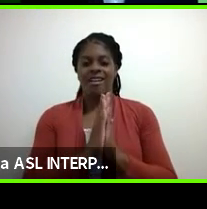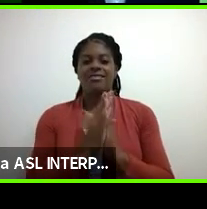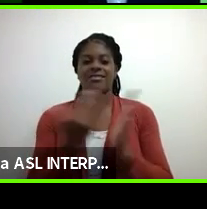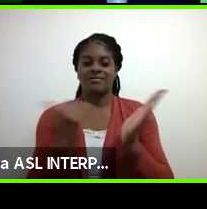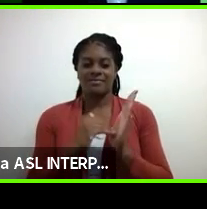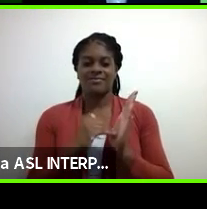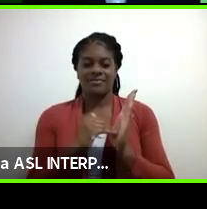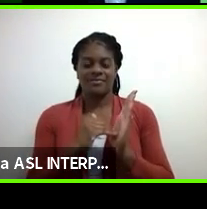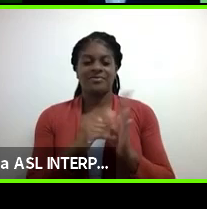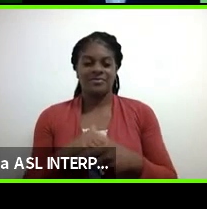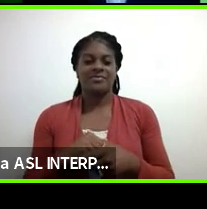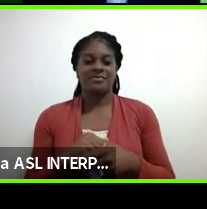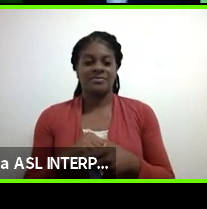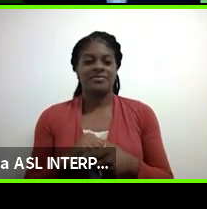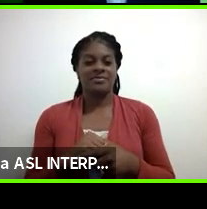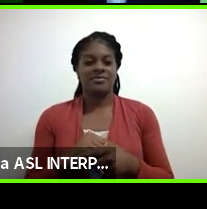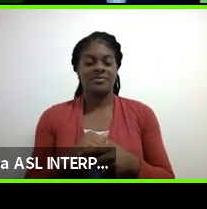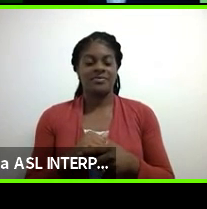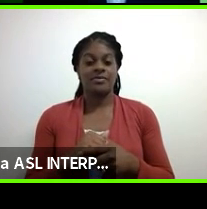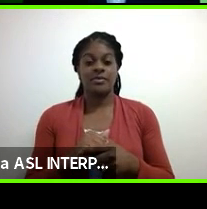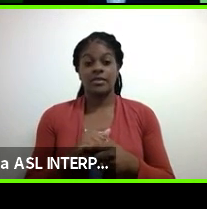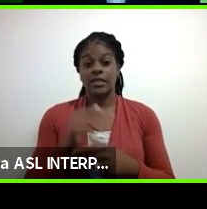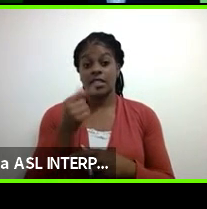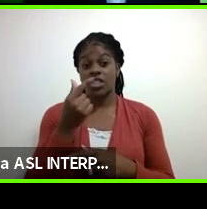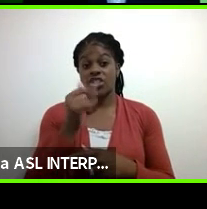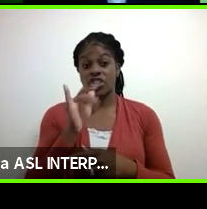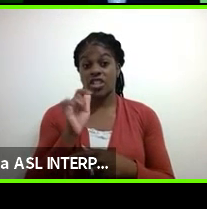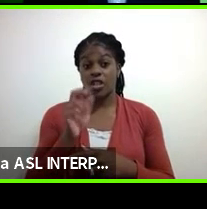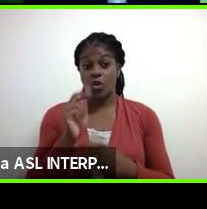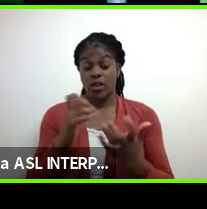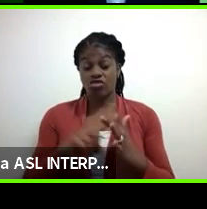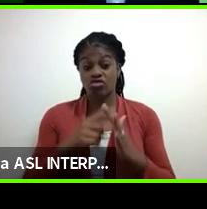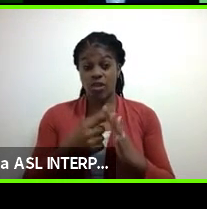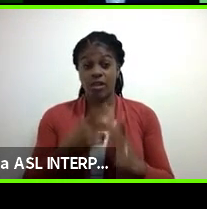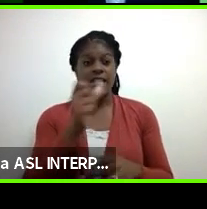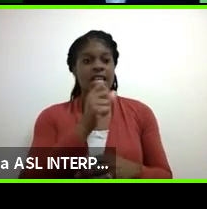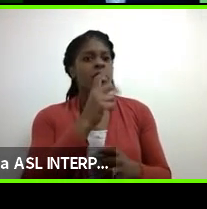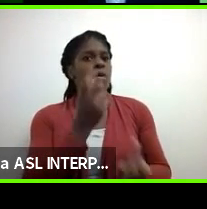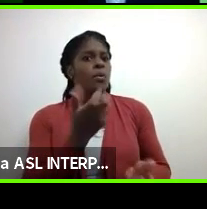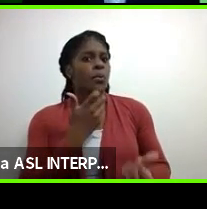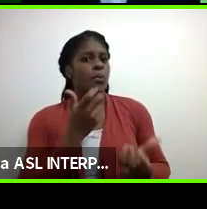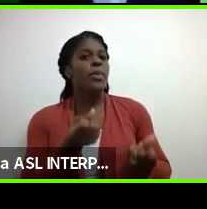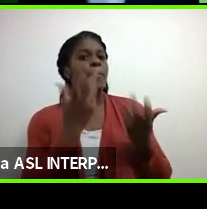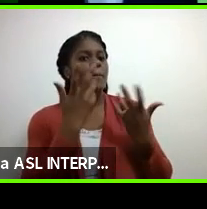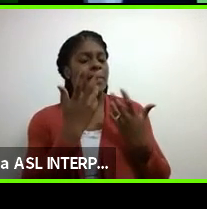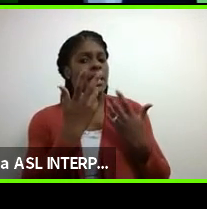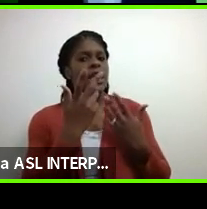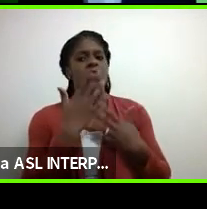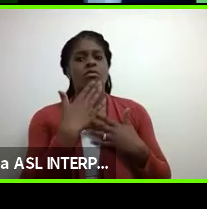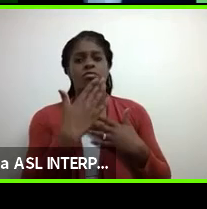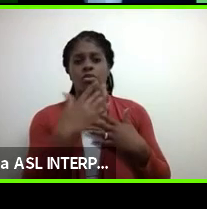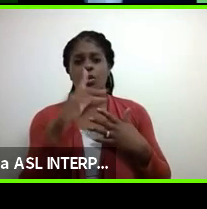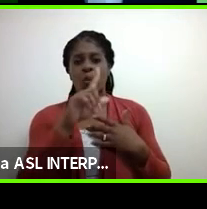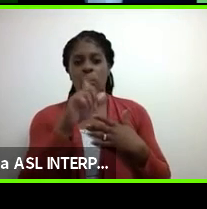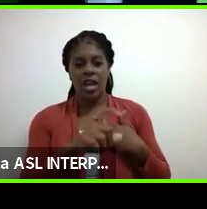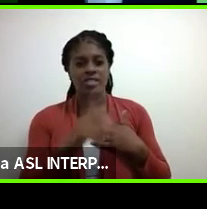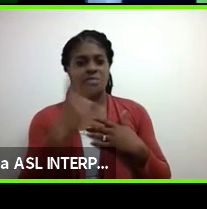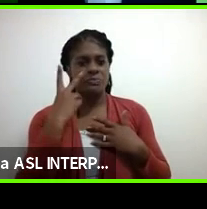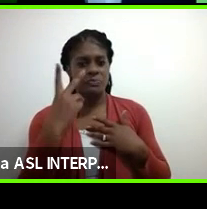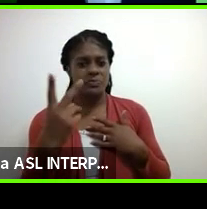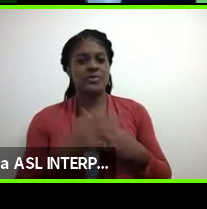courageous conversation. Gillian, you want to get us started? Sure, yes. There were so many good questions coming in. And I know that one